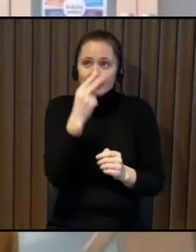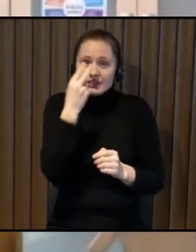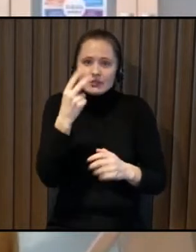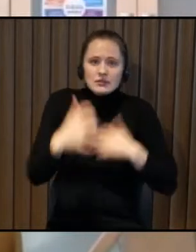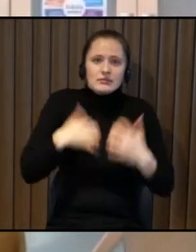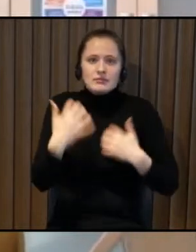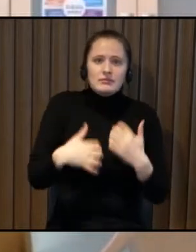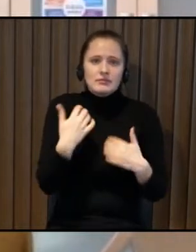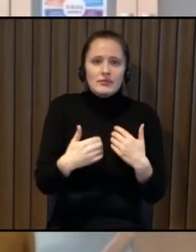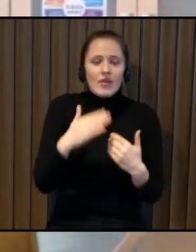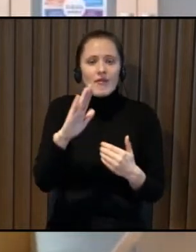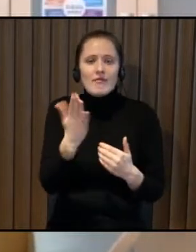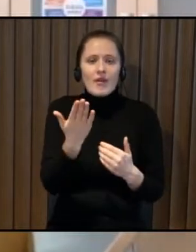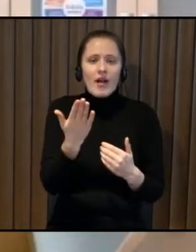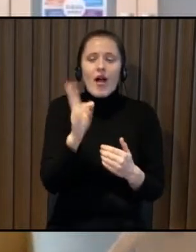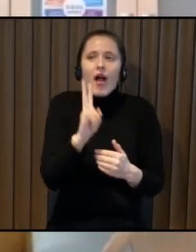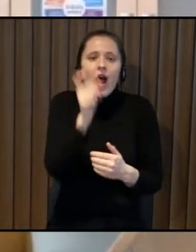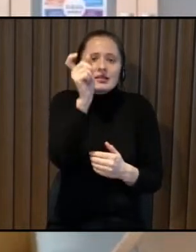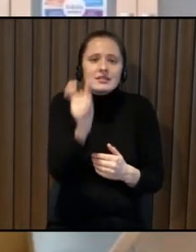they unnecessary,